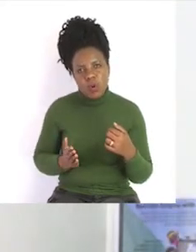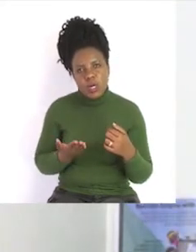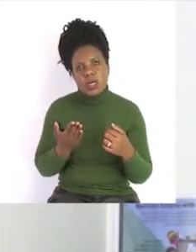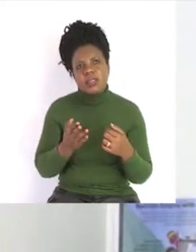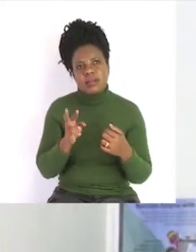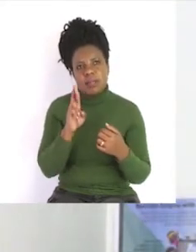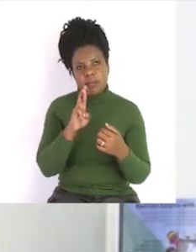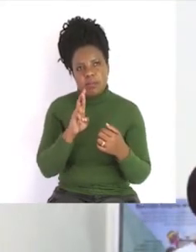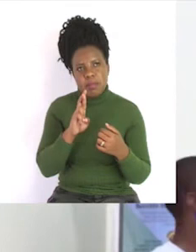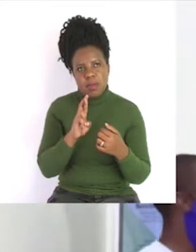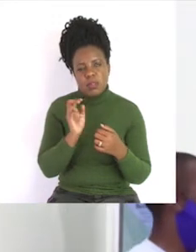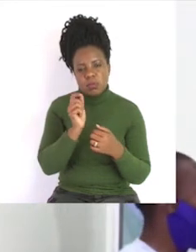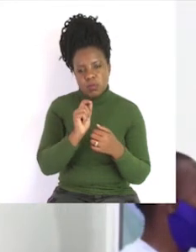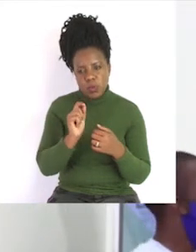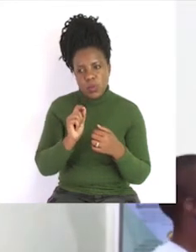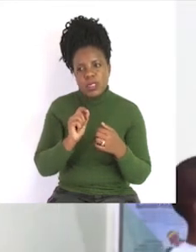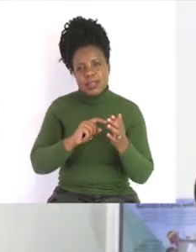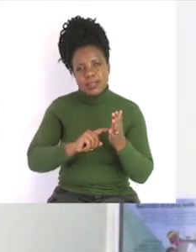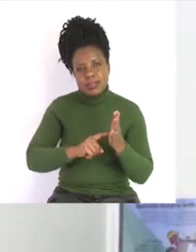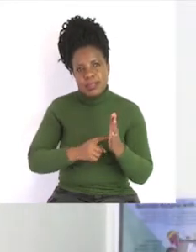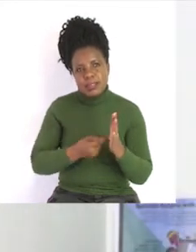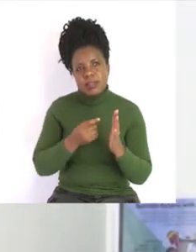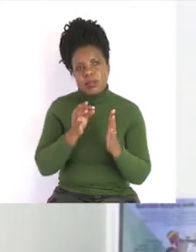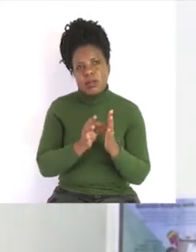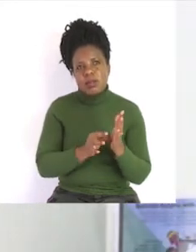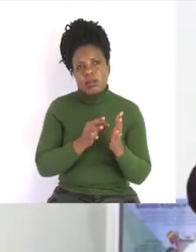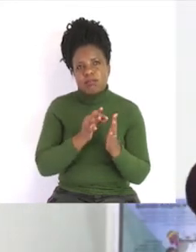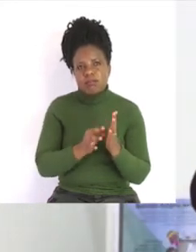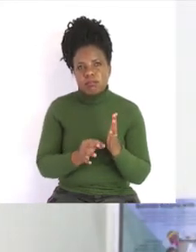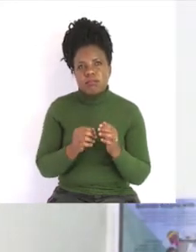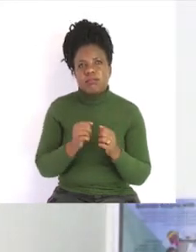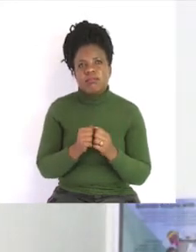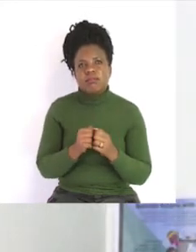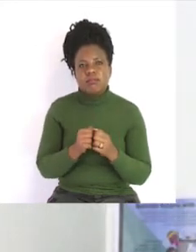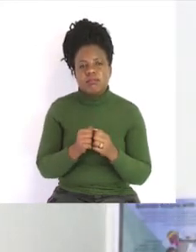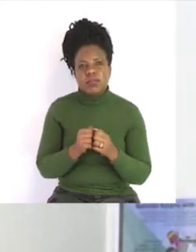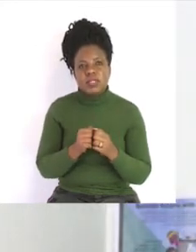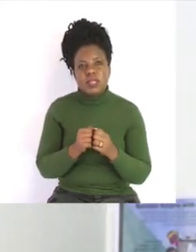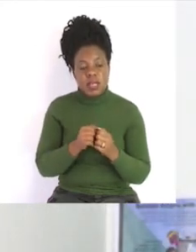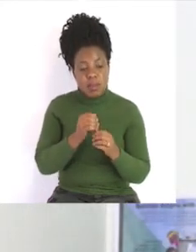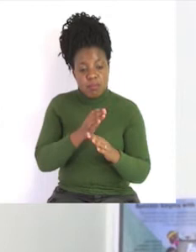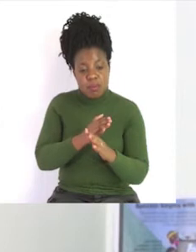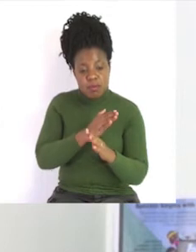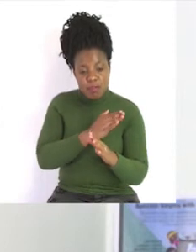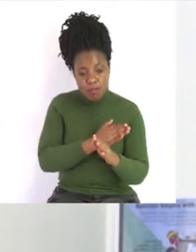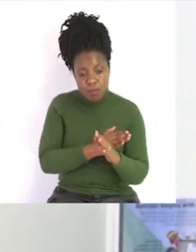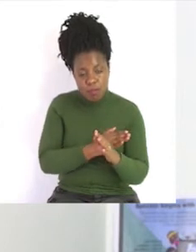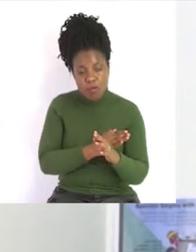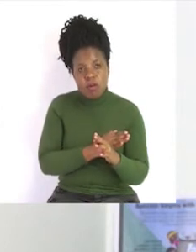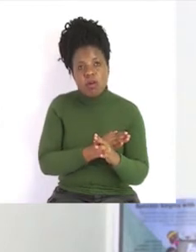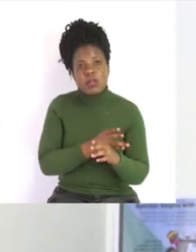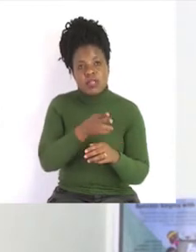fraction. Now, in the beginning, or in the previous example, we wrote it as a common fraction, and now we are going to write it